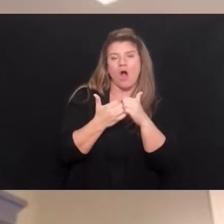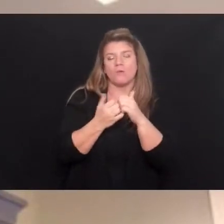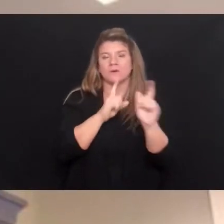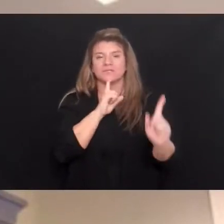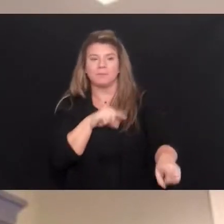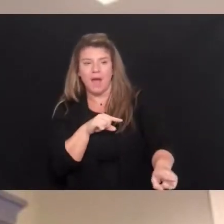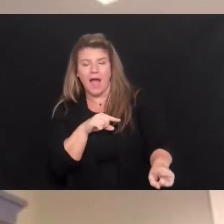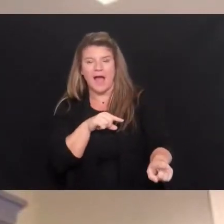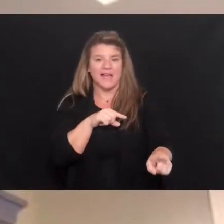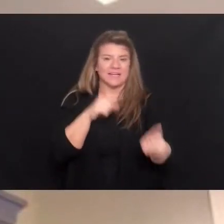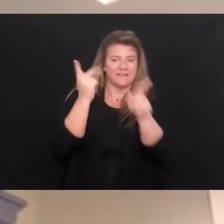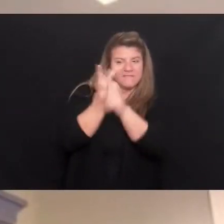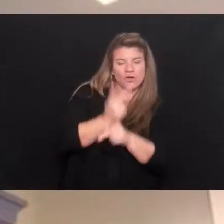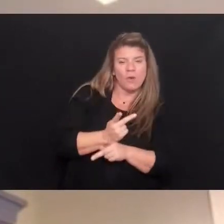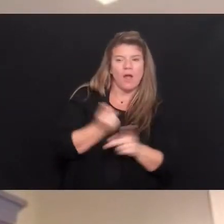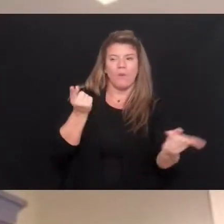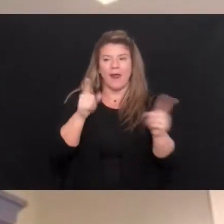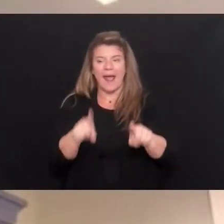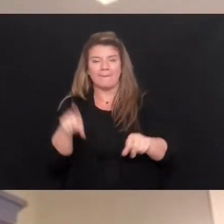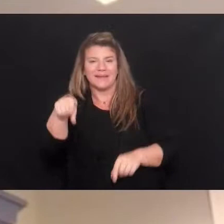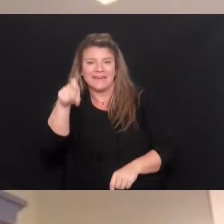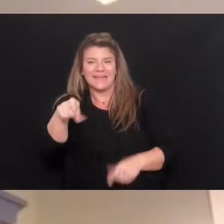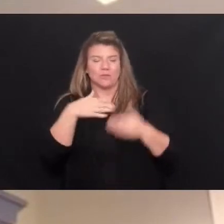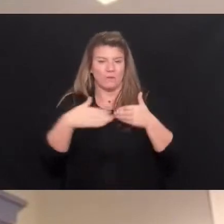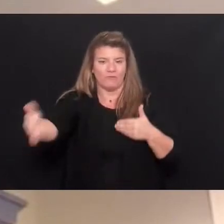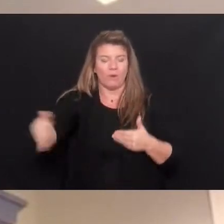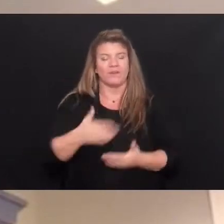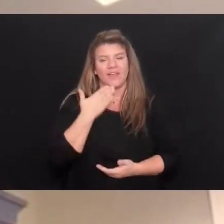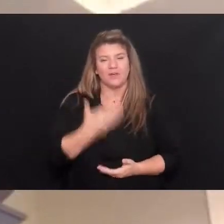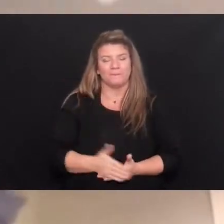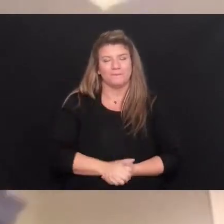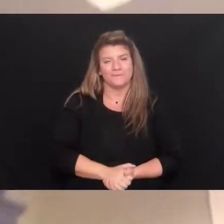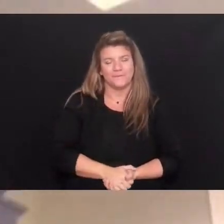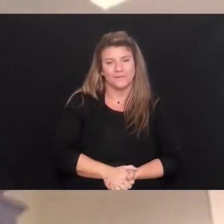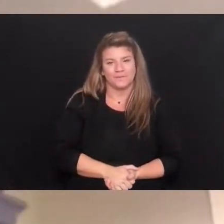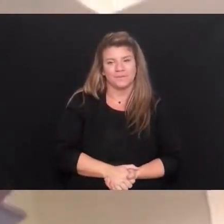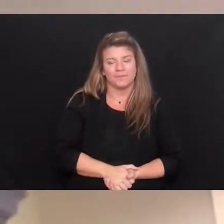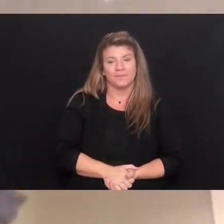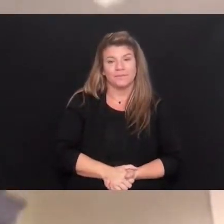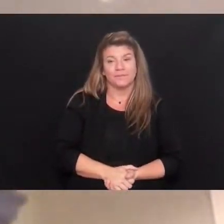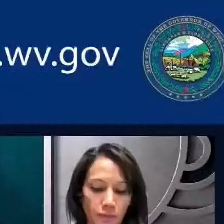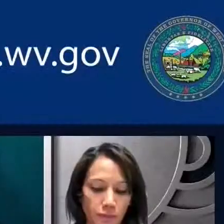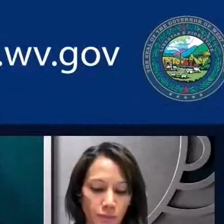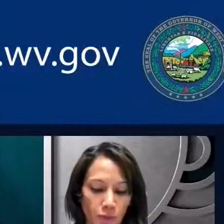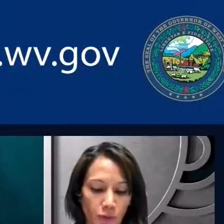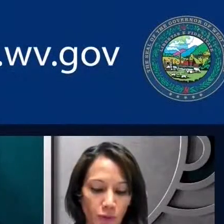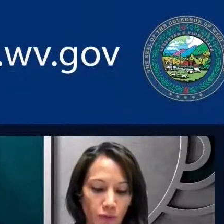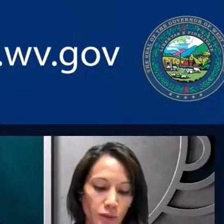to rolling out what needs to be done going forward. Thank you.